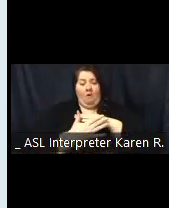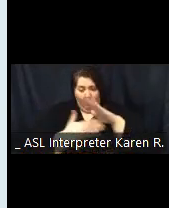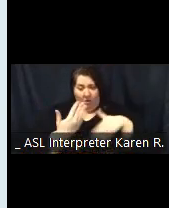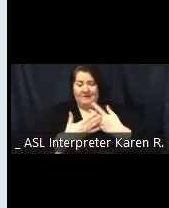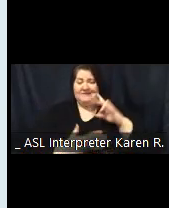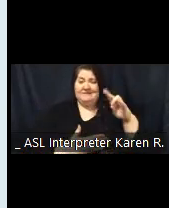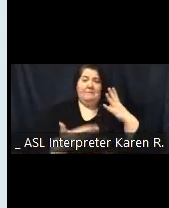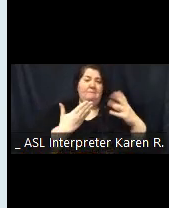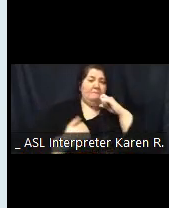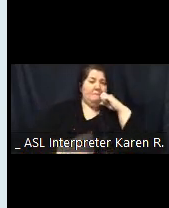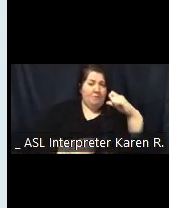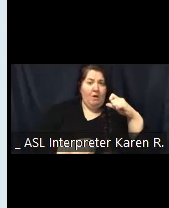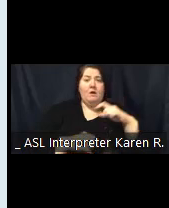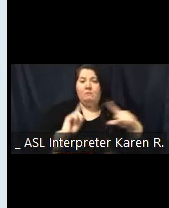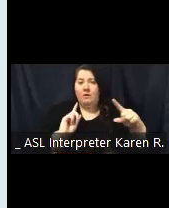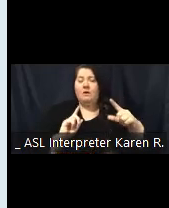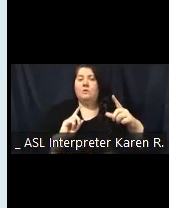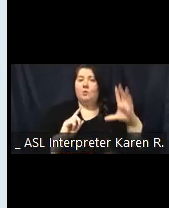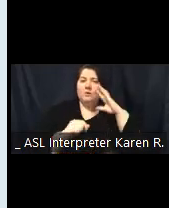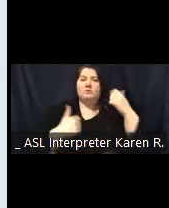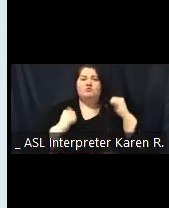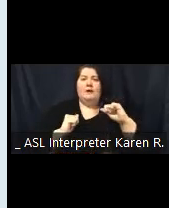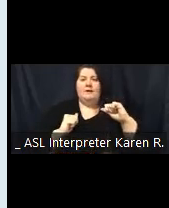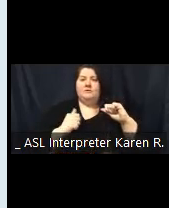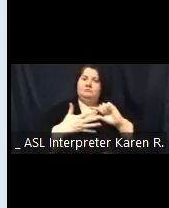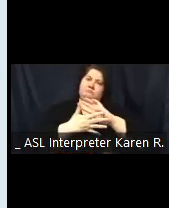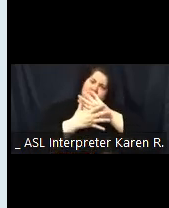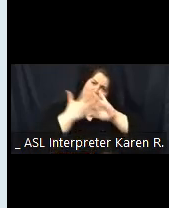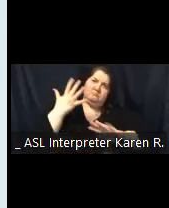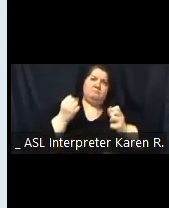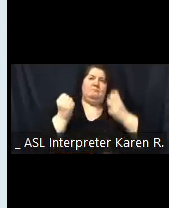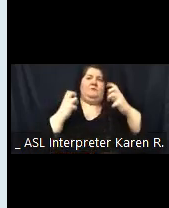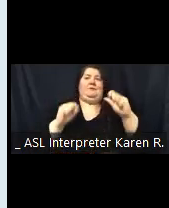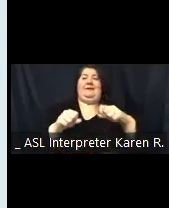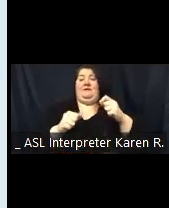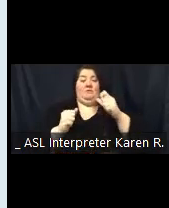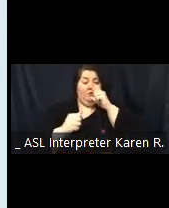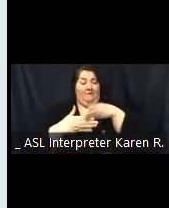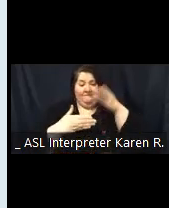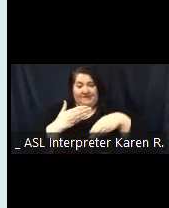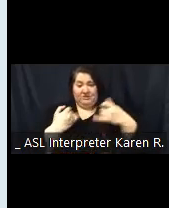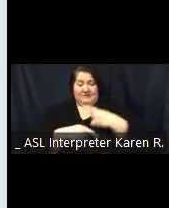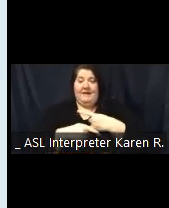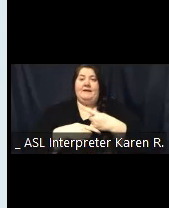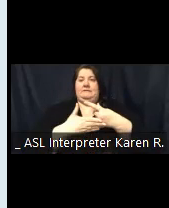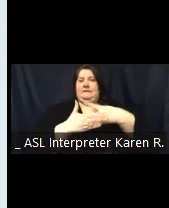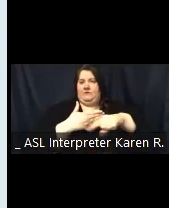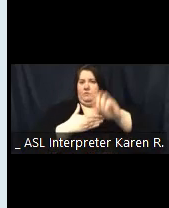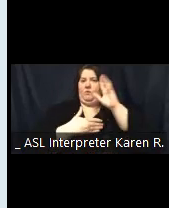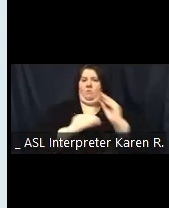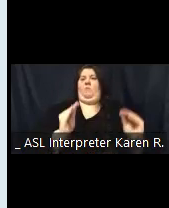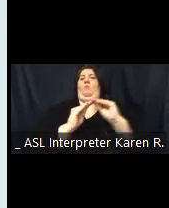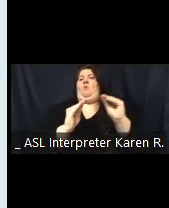today, but we are going to try to get to most of them, and whatever we don't finish today, we will do next week.